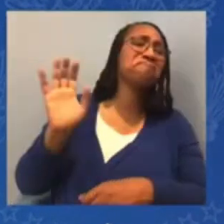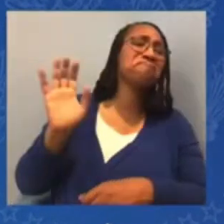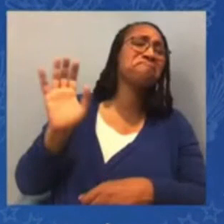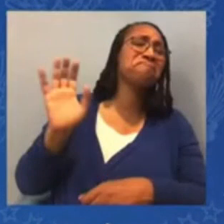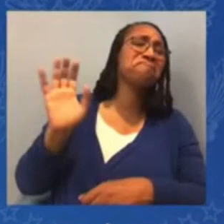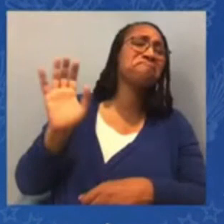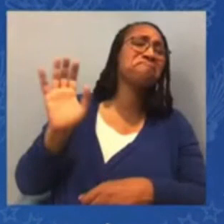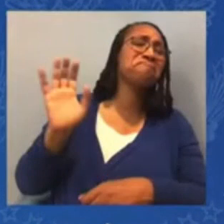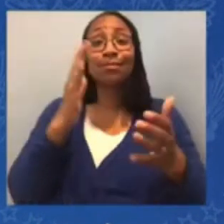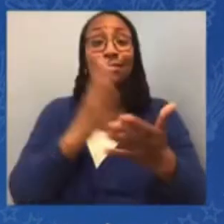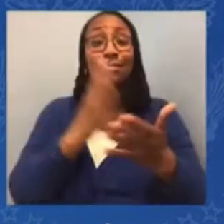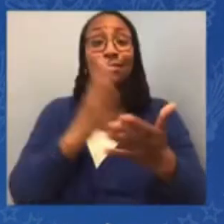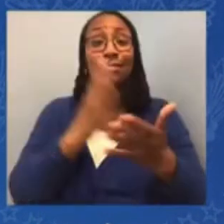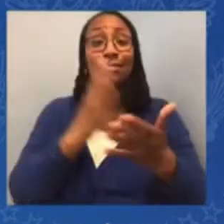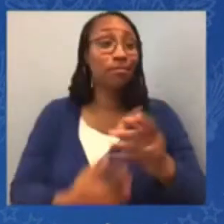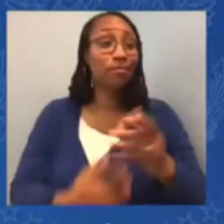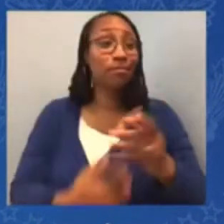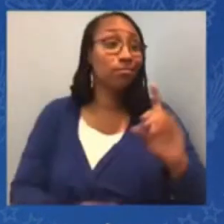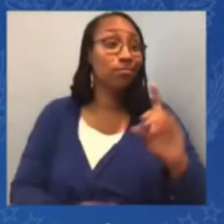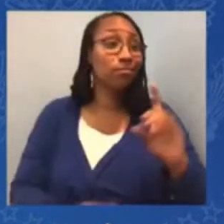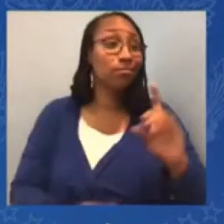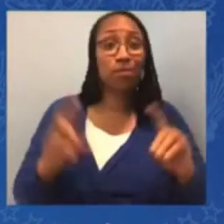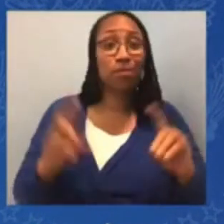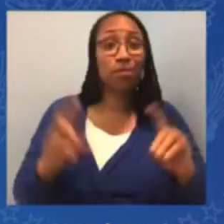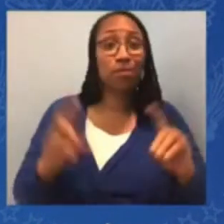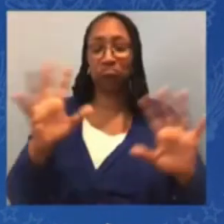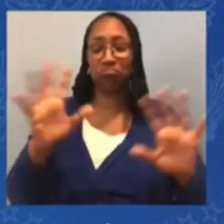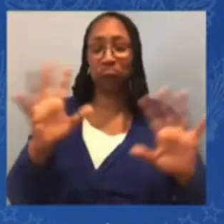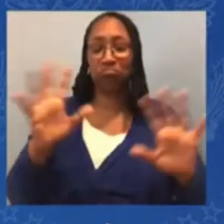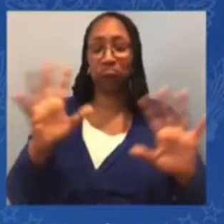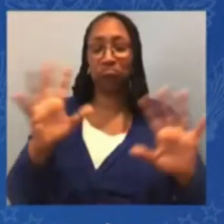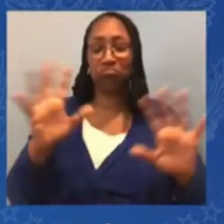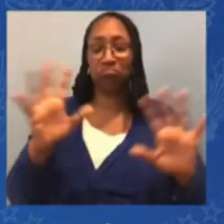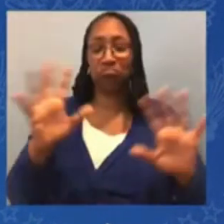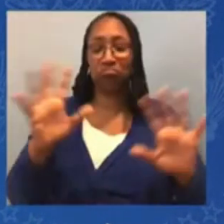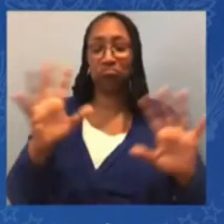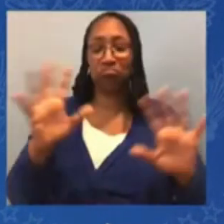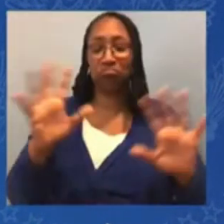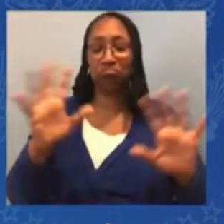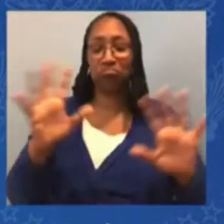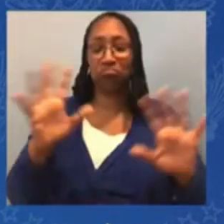thinks, well, you know, everything's fine. All of a sudden, they see someone of your